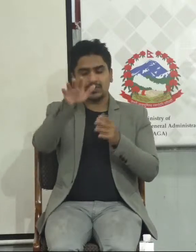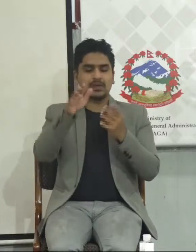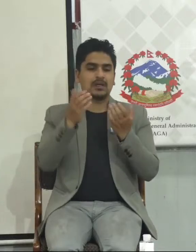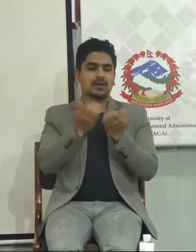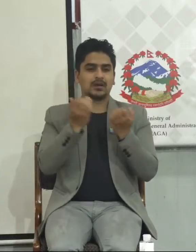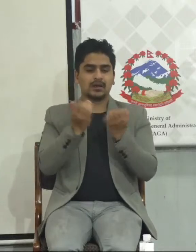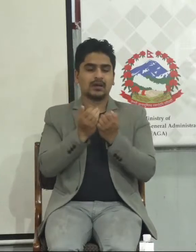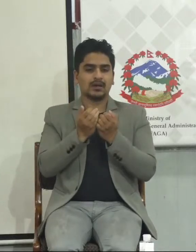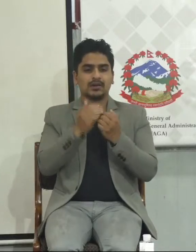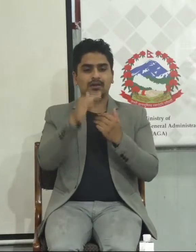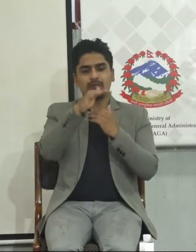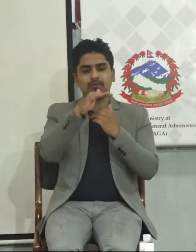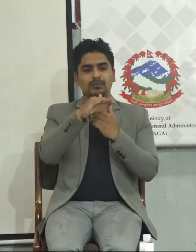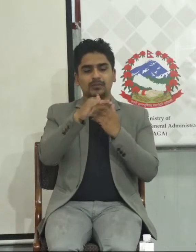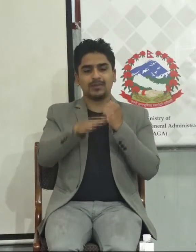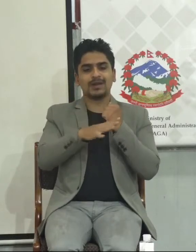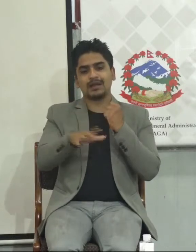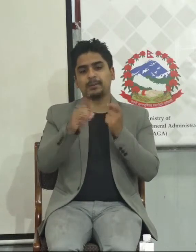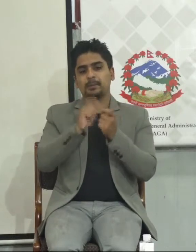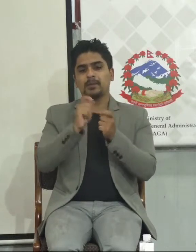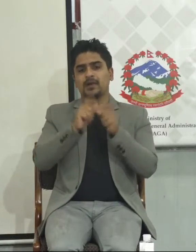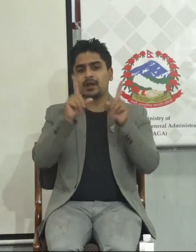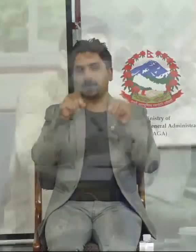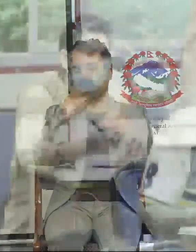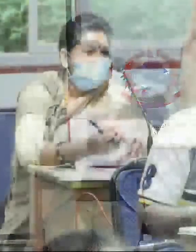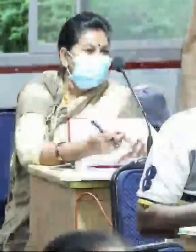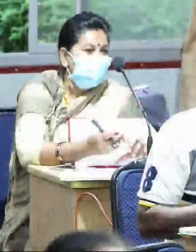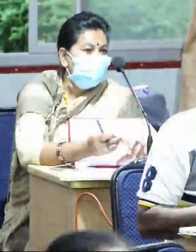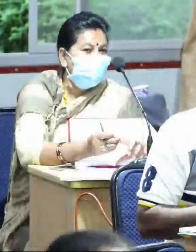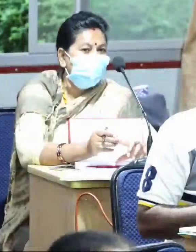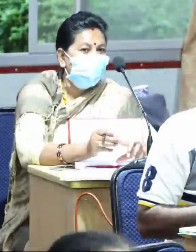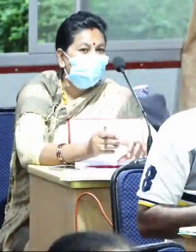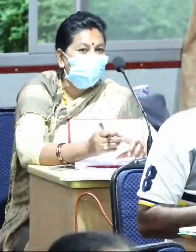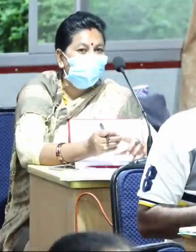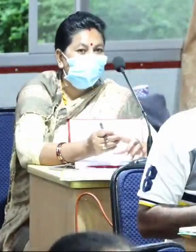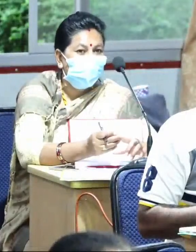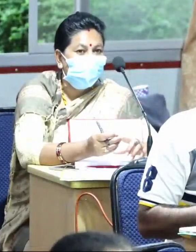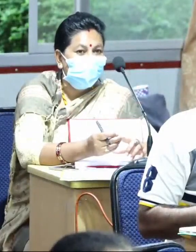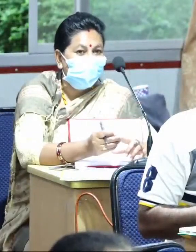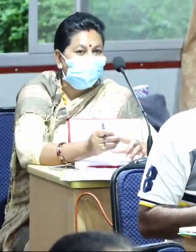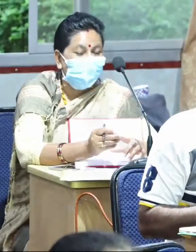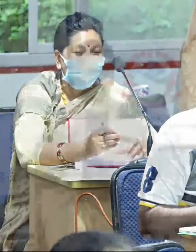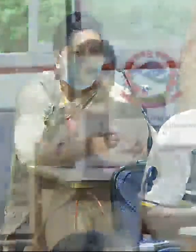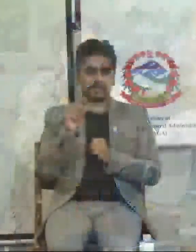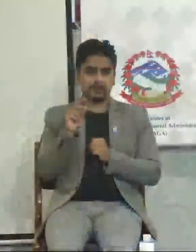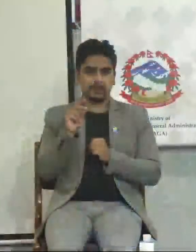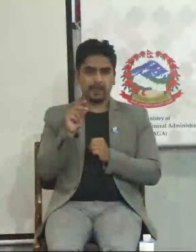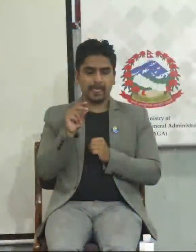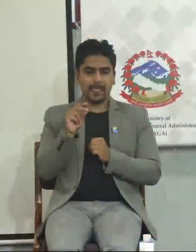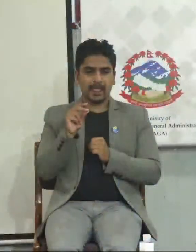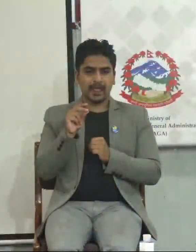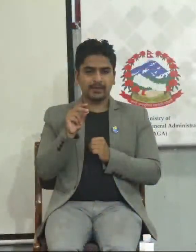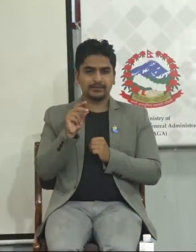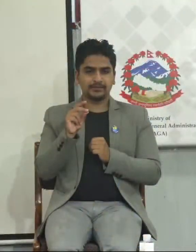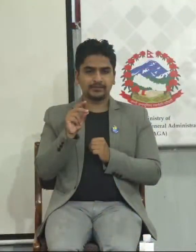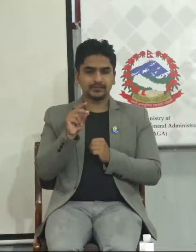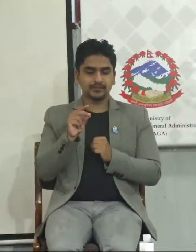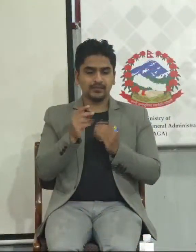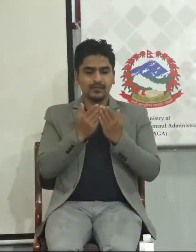And the second question was, you talked about the media. We need to understand the two way. One is mass